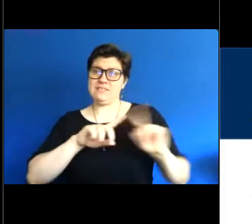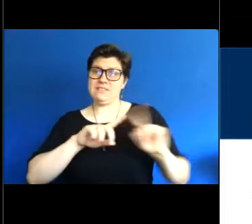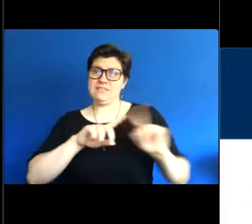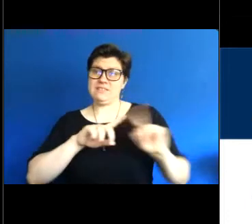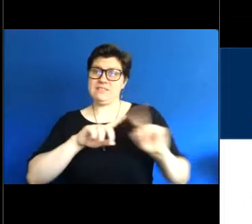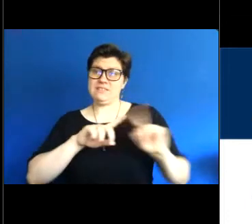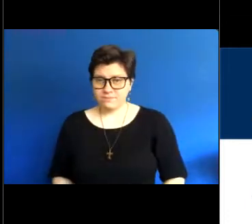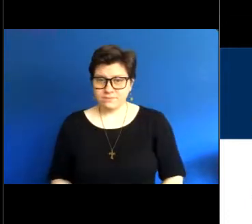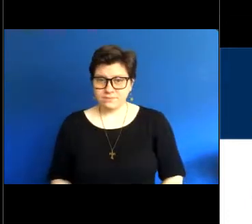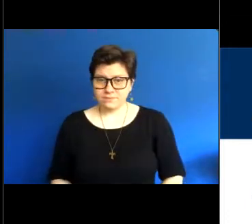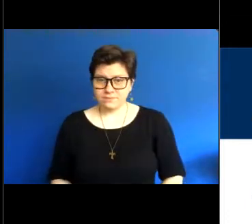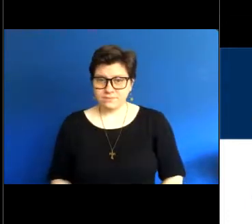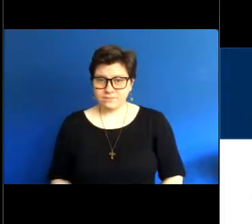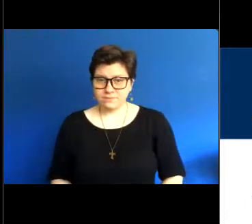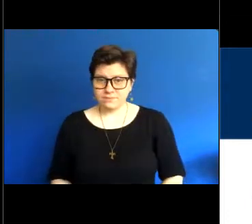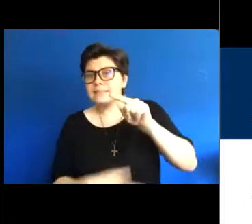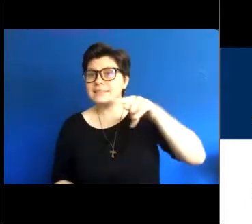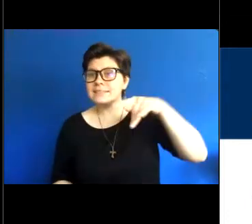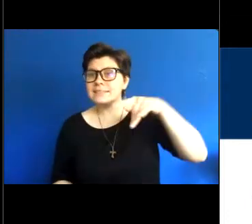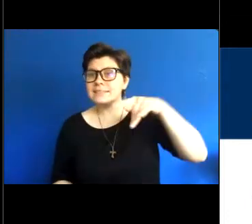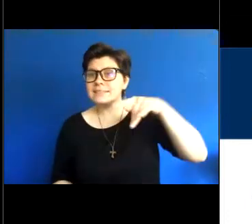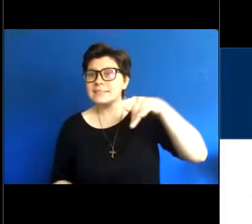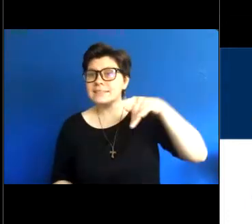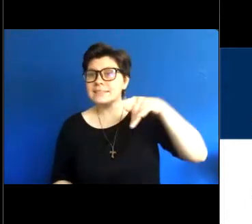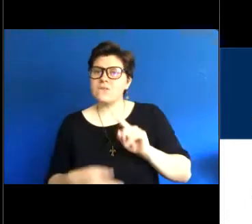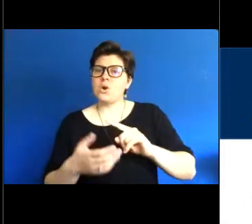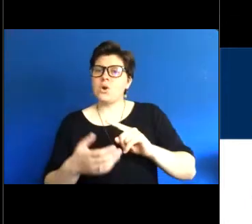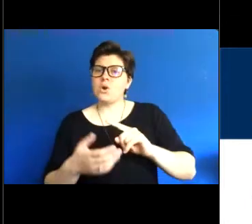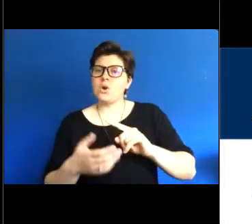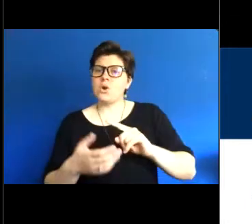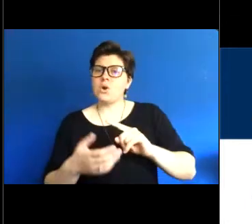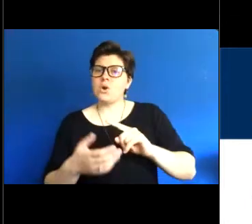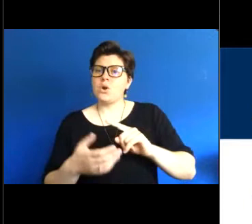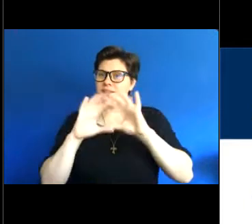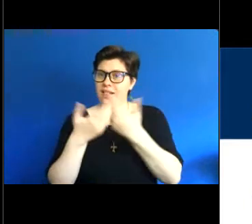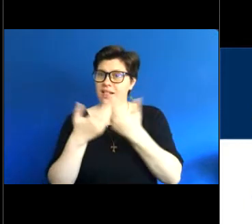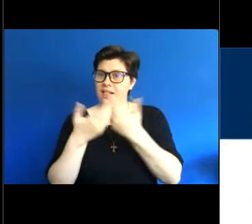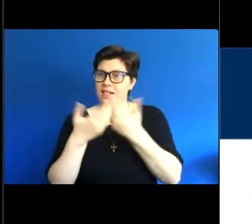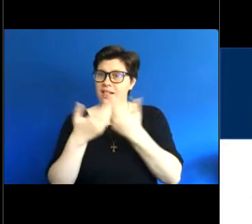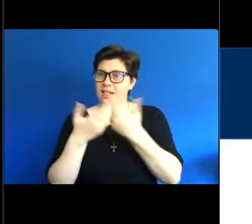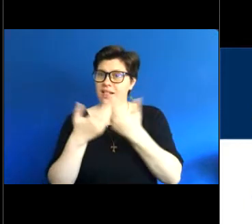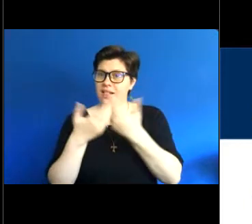share some tips for success in a classroom setting, both in person and virtual.